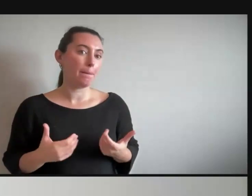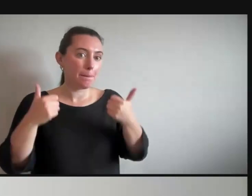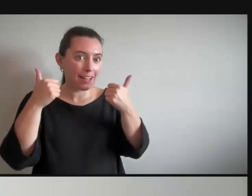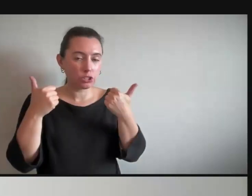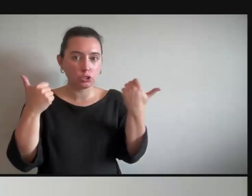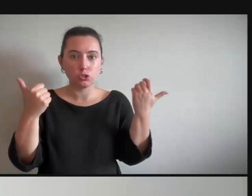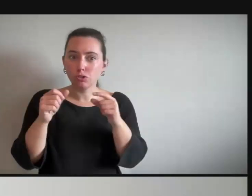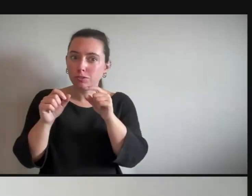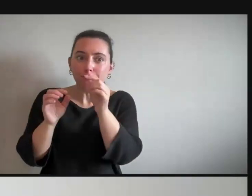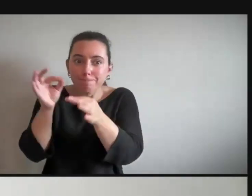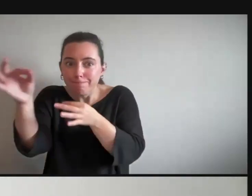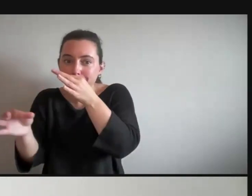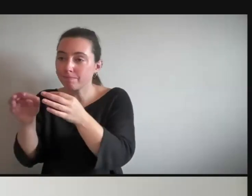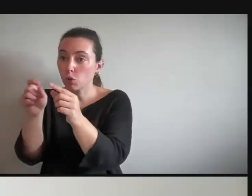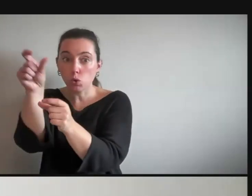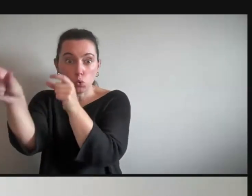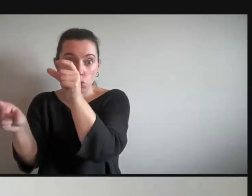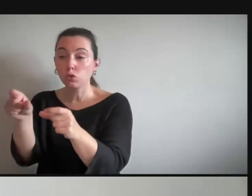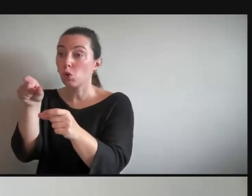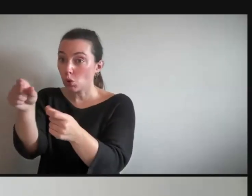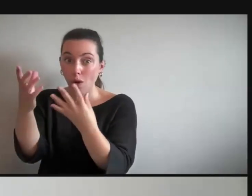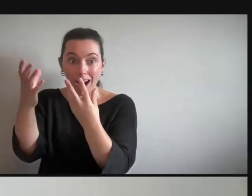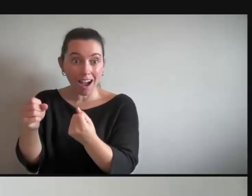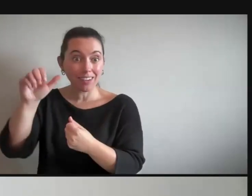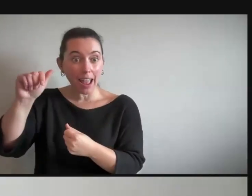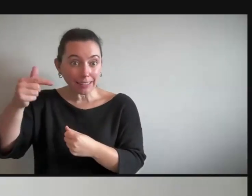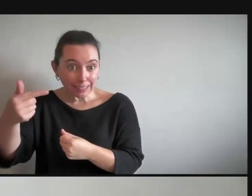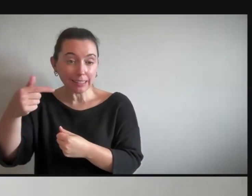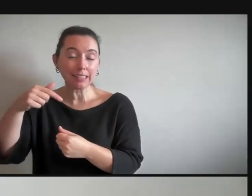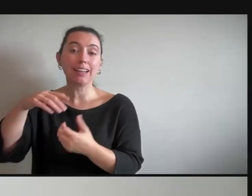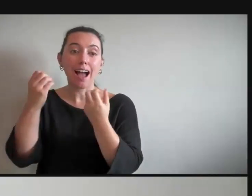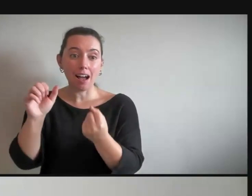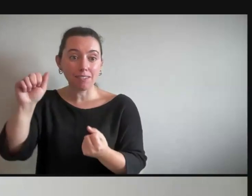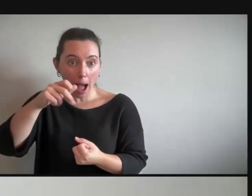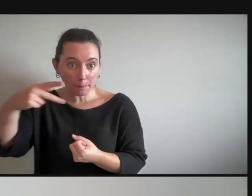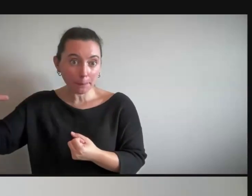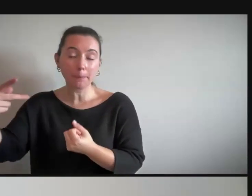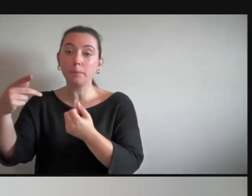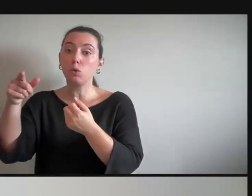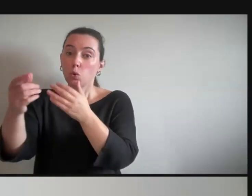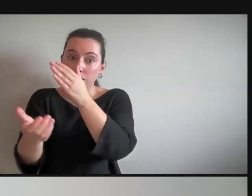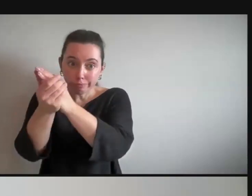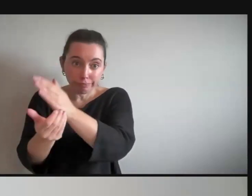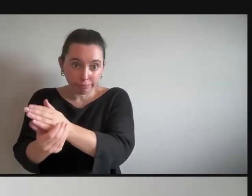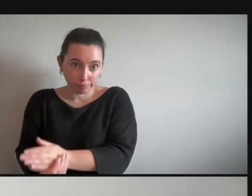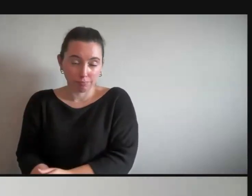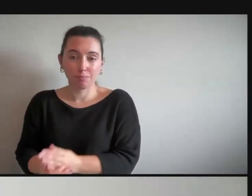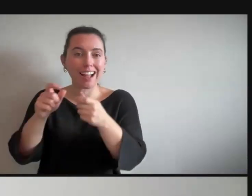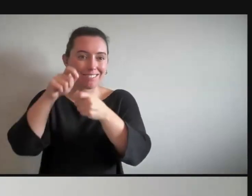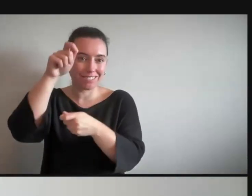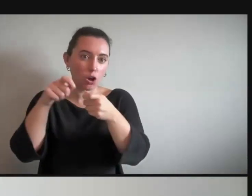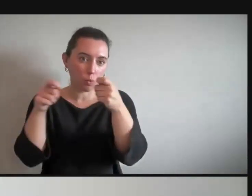are using assistive technologies, mobile apps, etc., and to make evaluations with